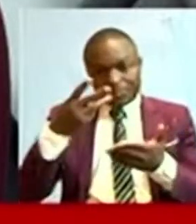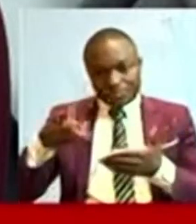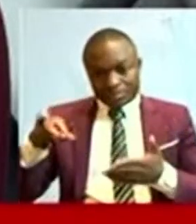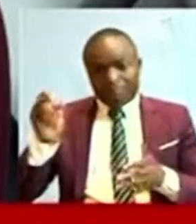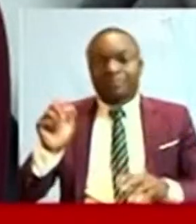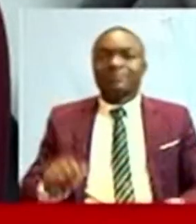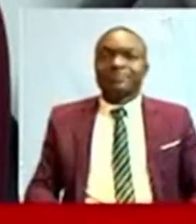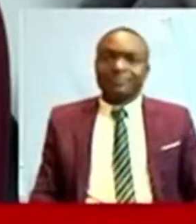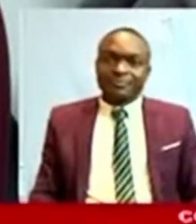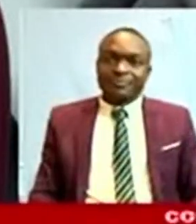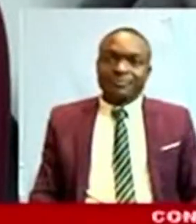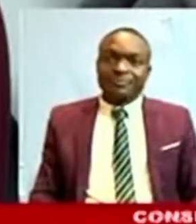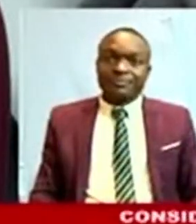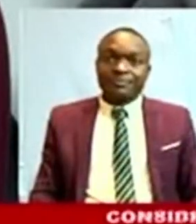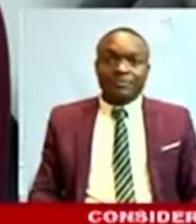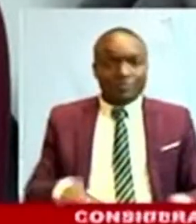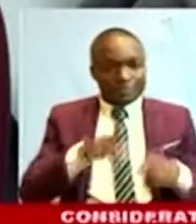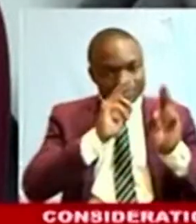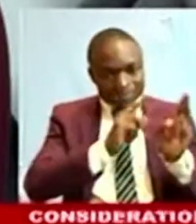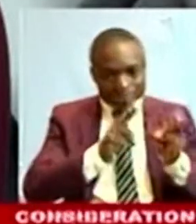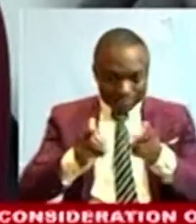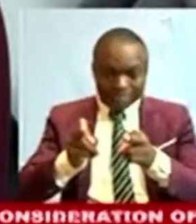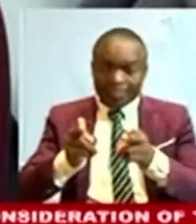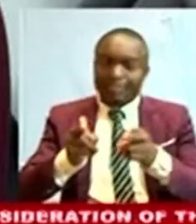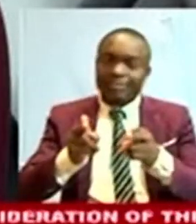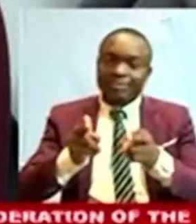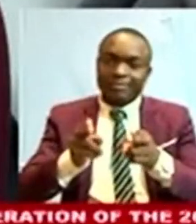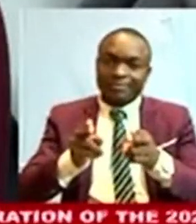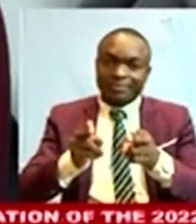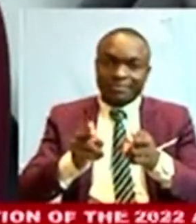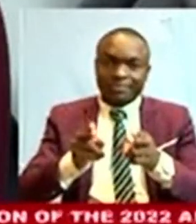and hence the response that we have